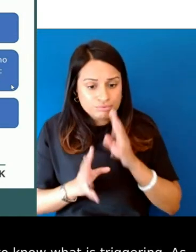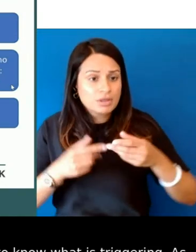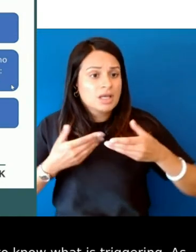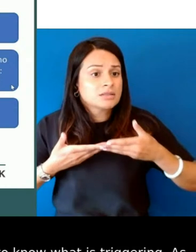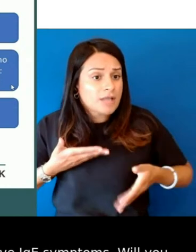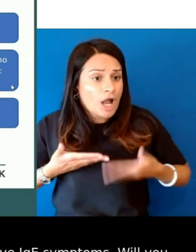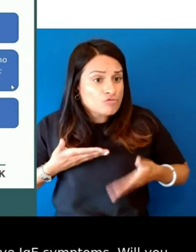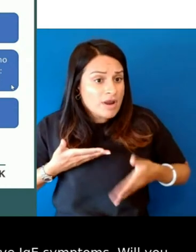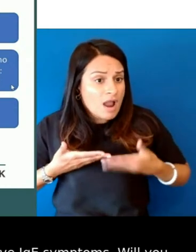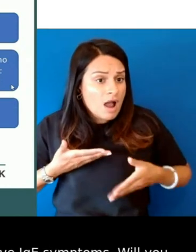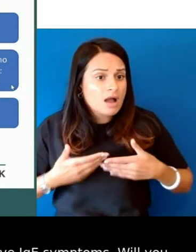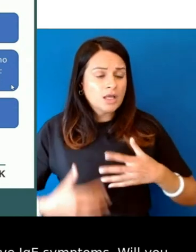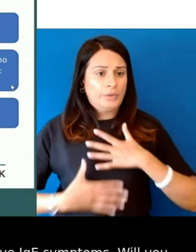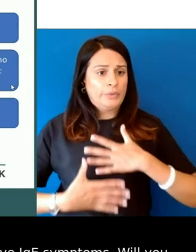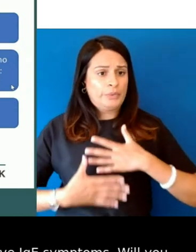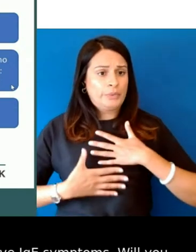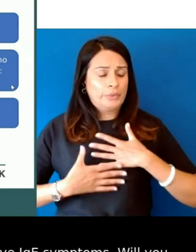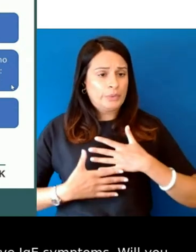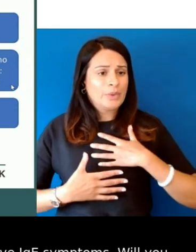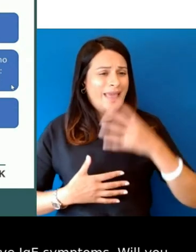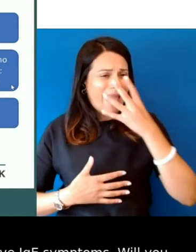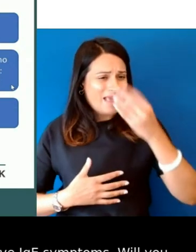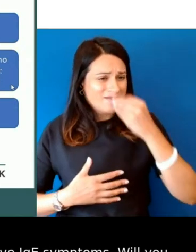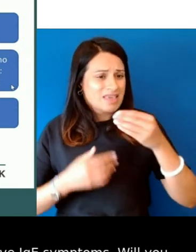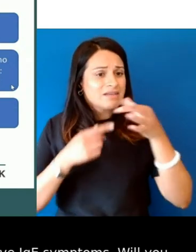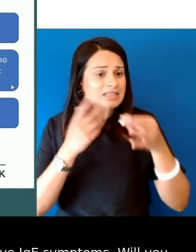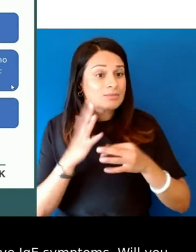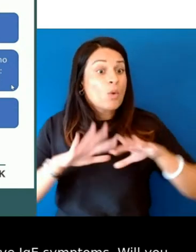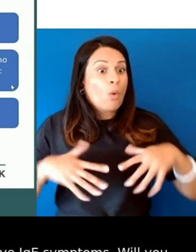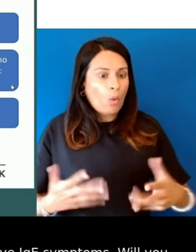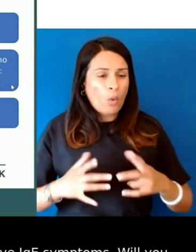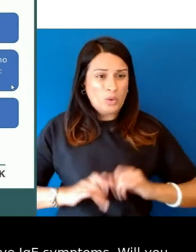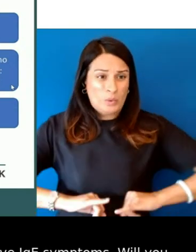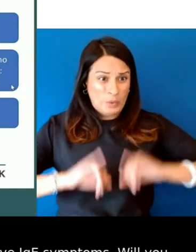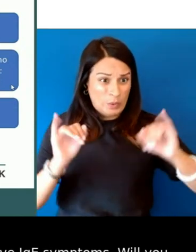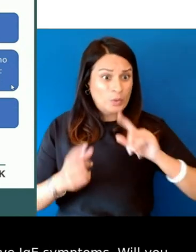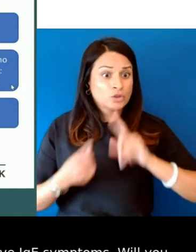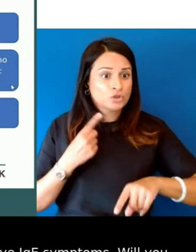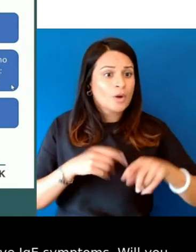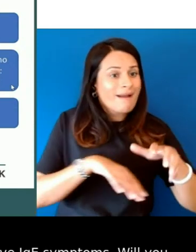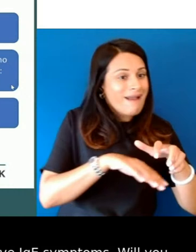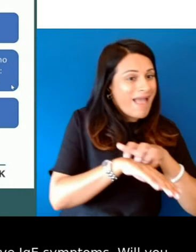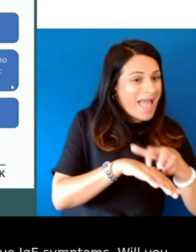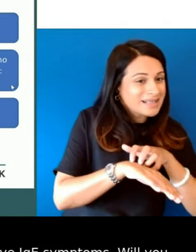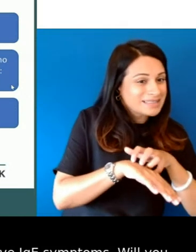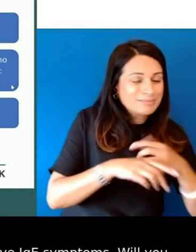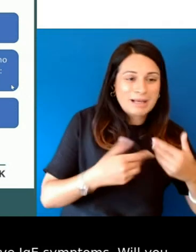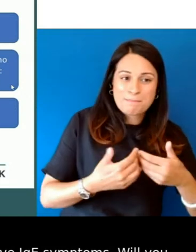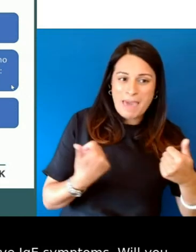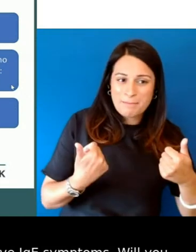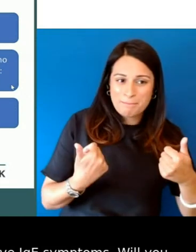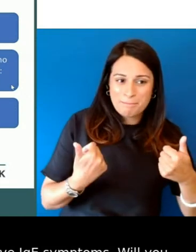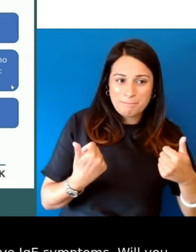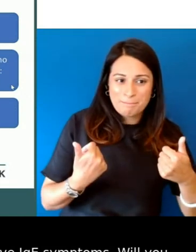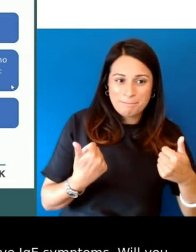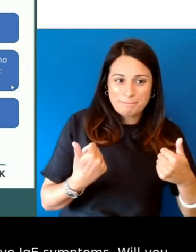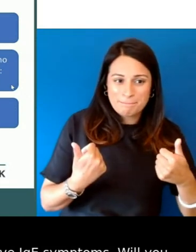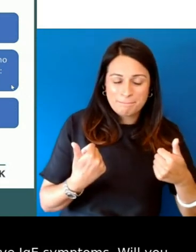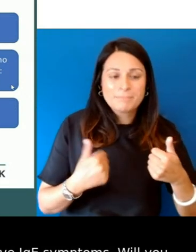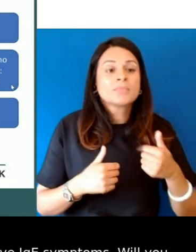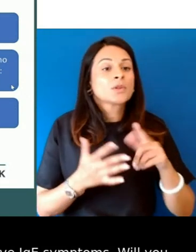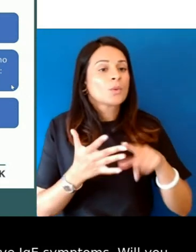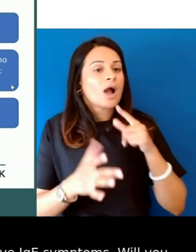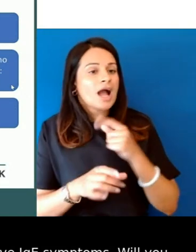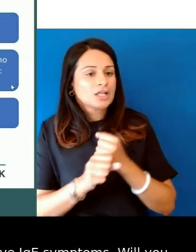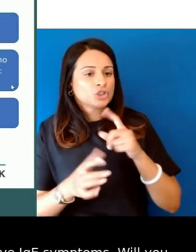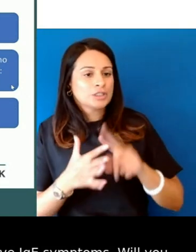respiratory hepatotype symptoms or anaphylaxis not eczema so if you do an ige to something so for instance i had an eczema